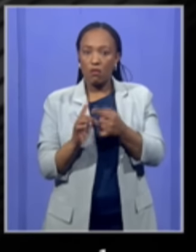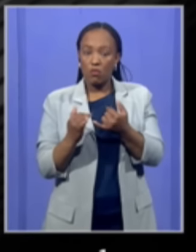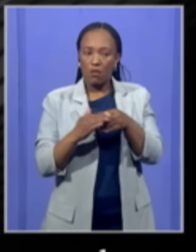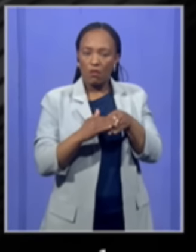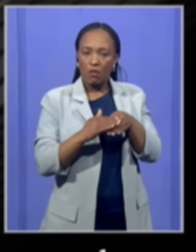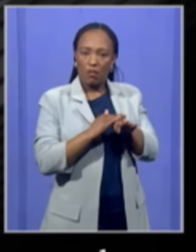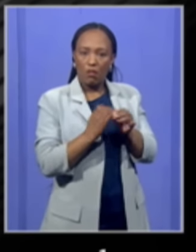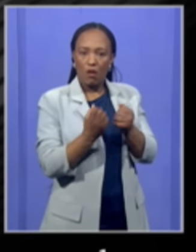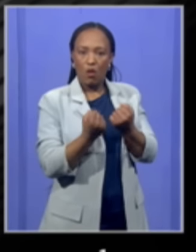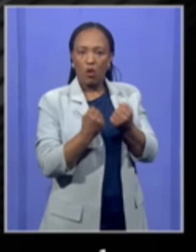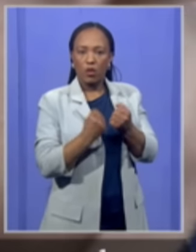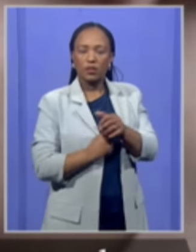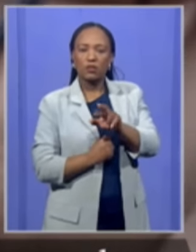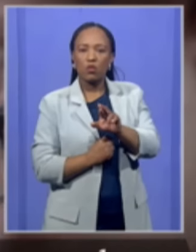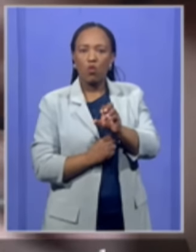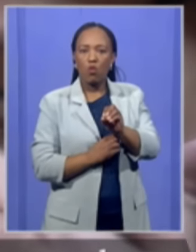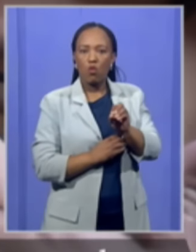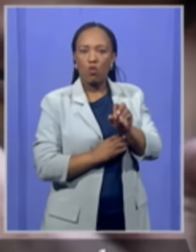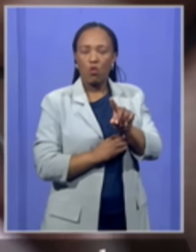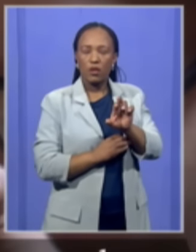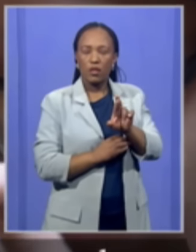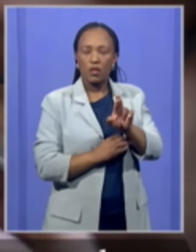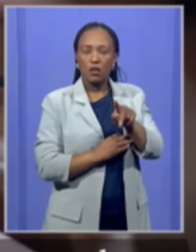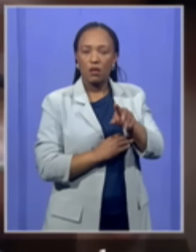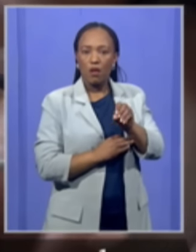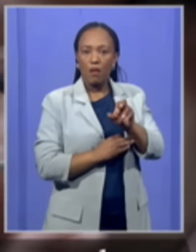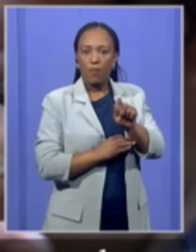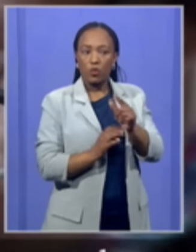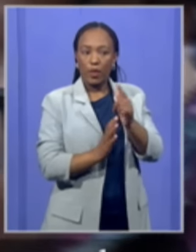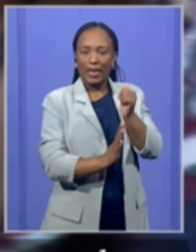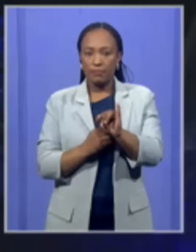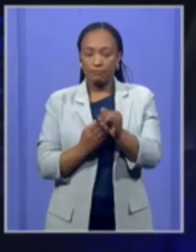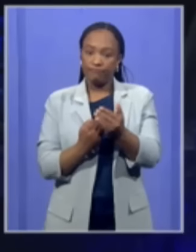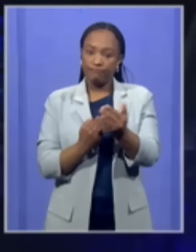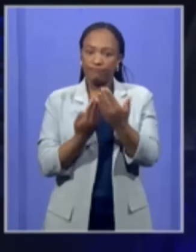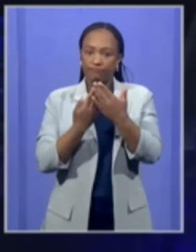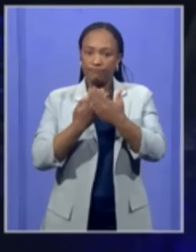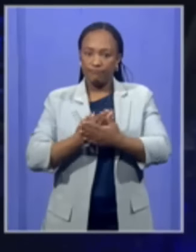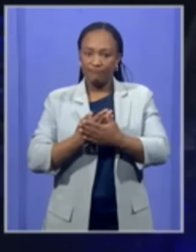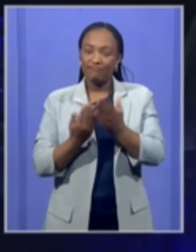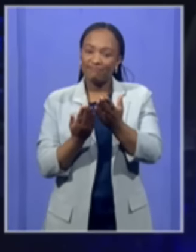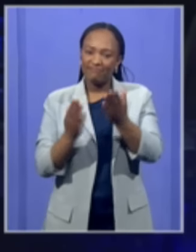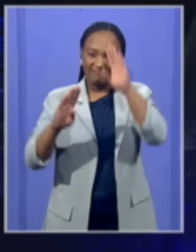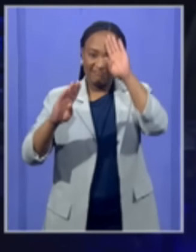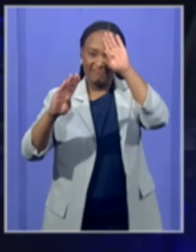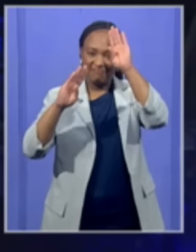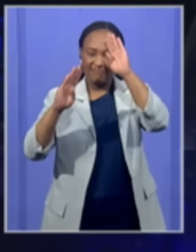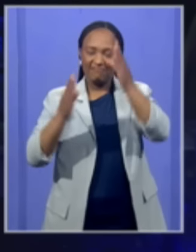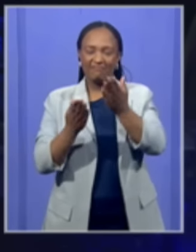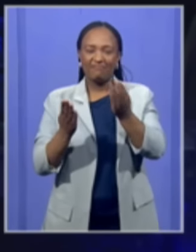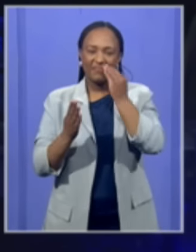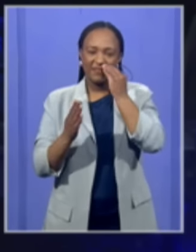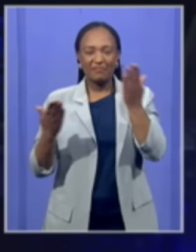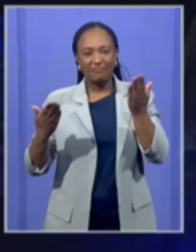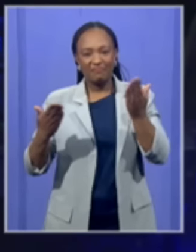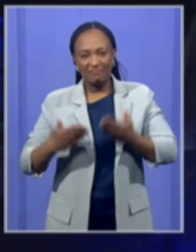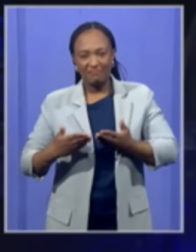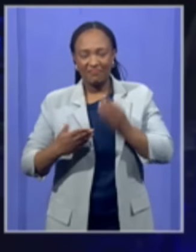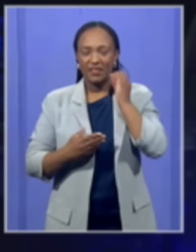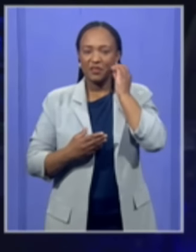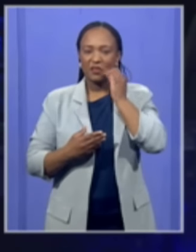pela lekgotla la dinyewe la Rue Report kajeno mabapi le nyewe ya polao ya mora wa hae. Moedumela o amoetswe kgasong ena ya ditaba